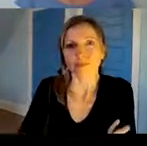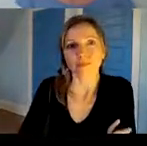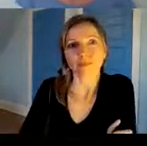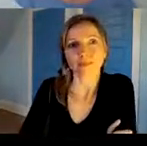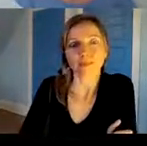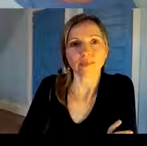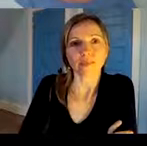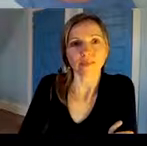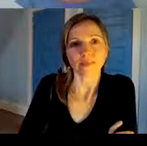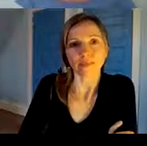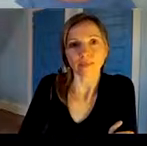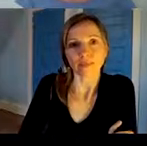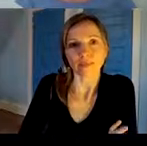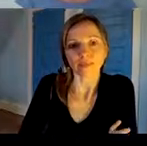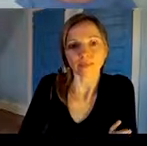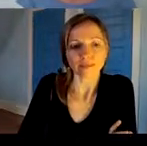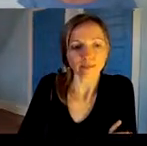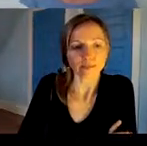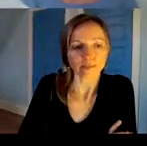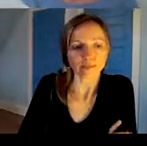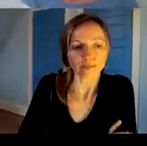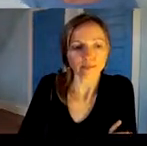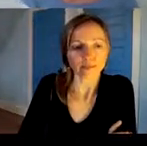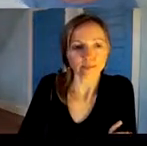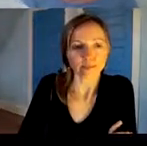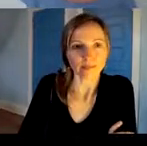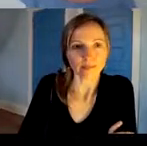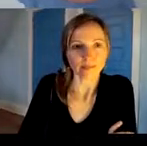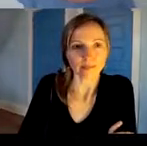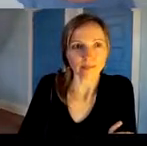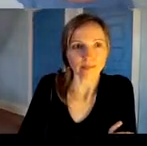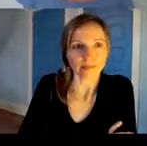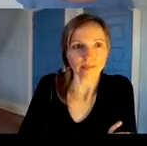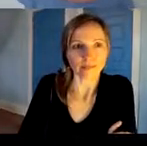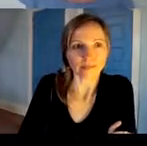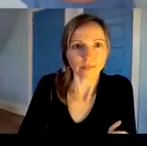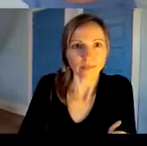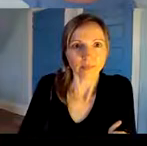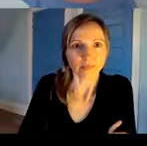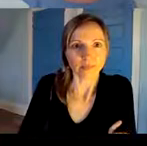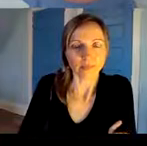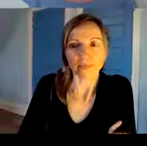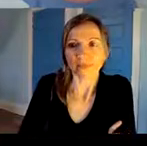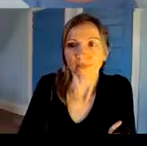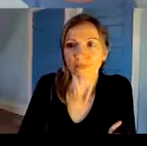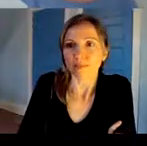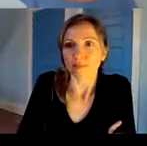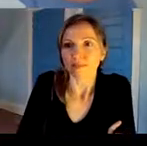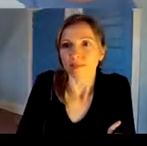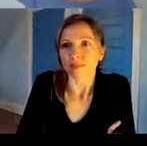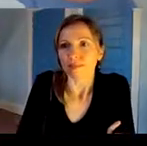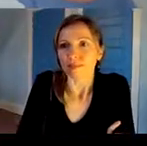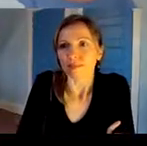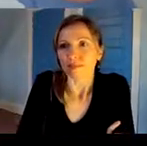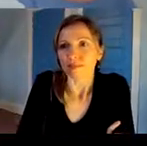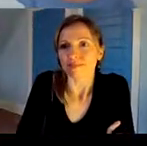practices. Colleen served on many environmental committees and boards, including those of Ontario Invasive Plant Council, LEAF, and